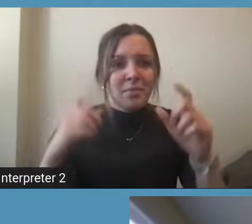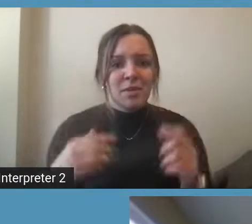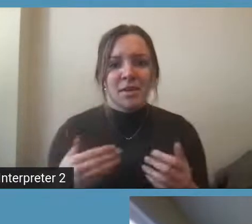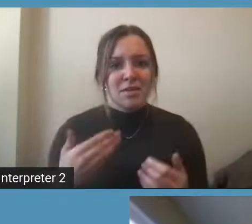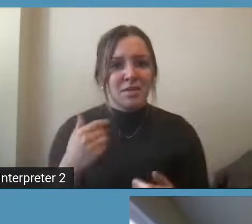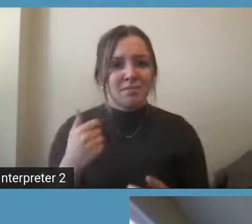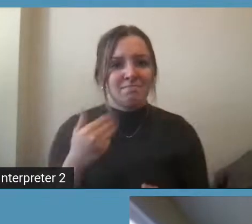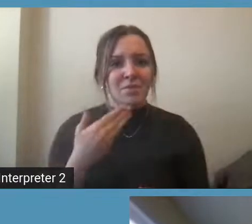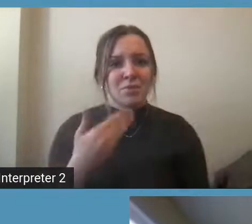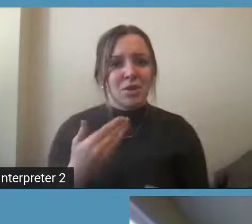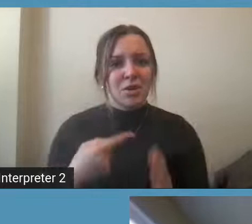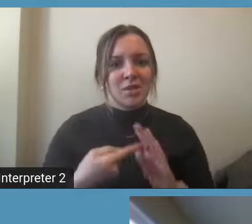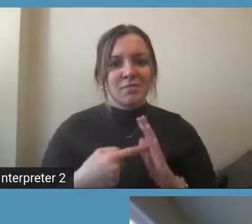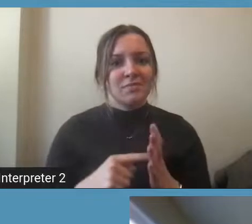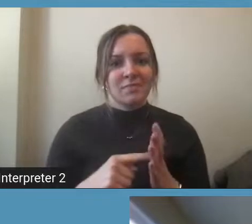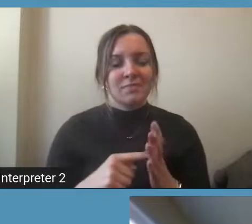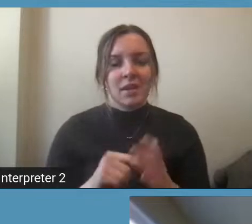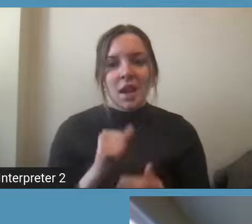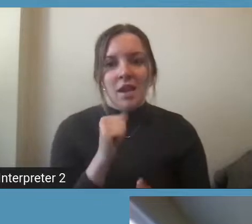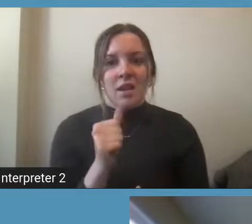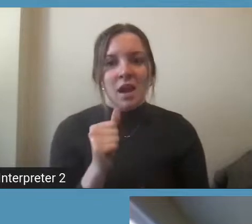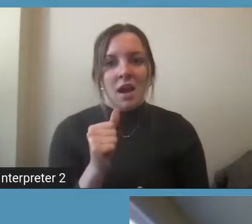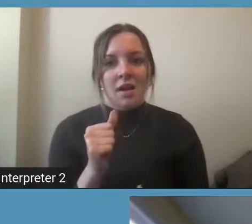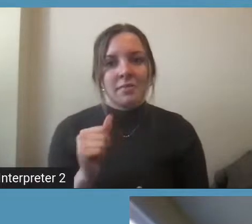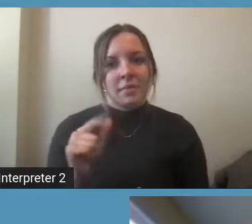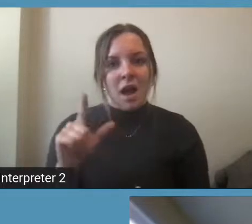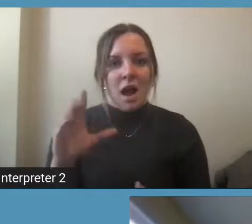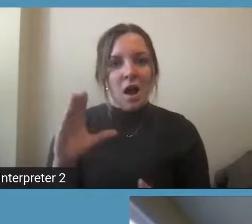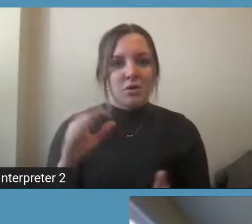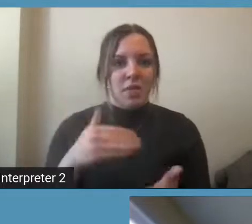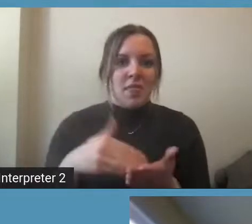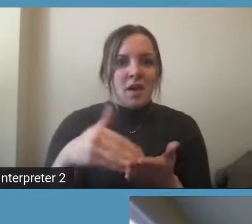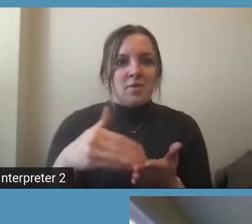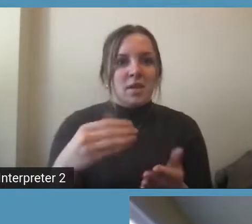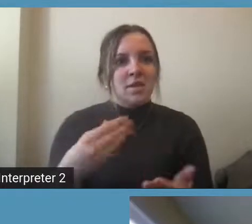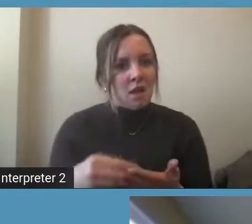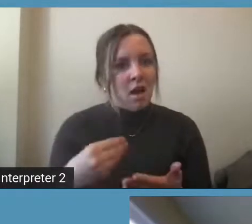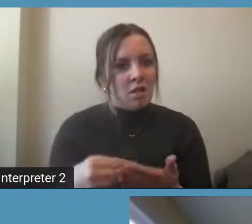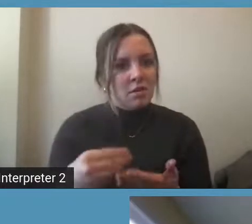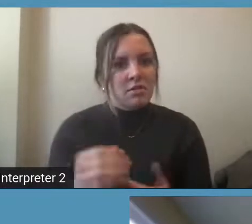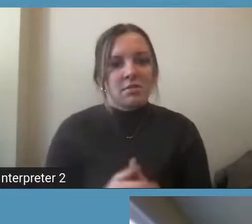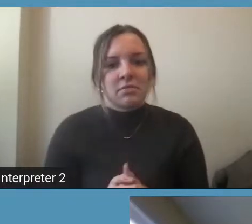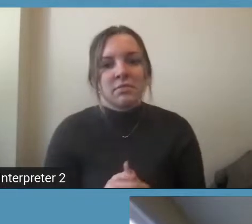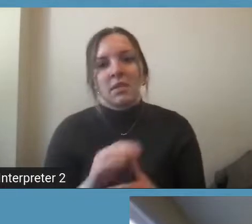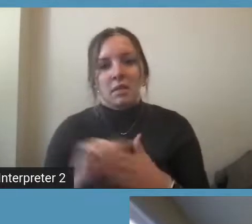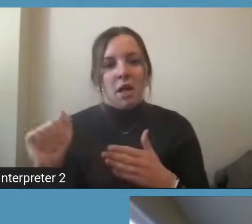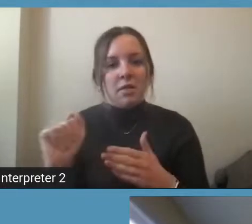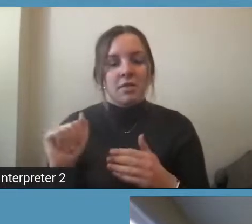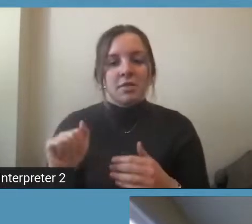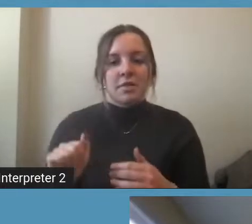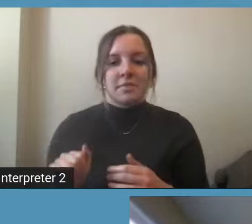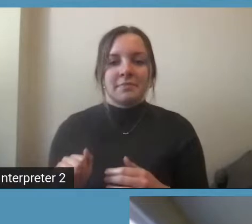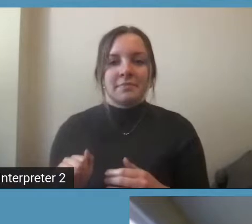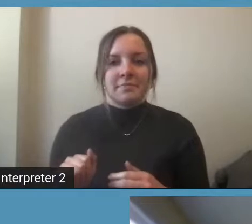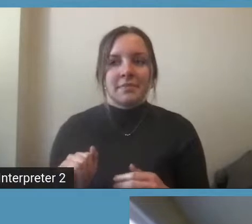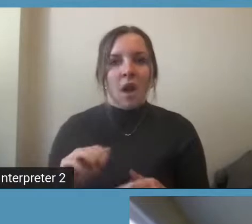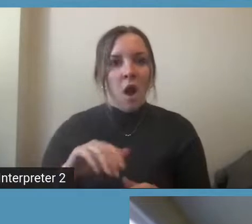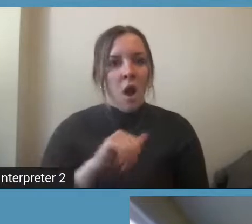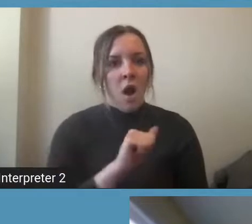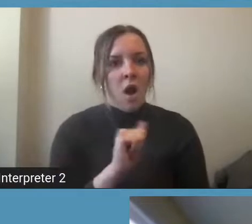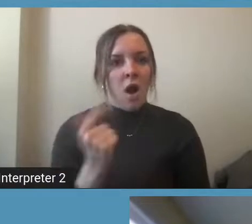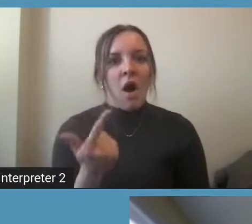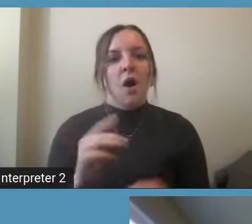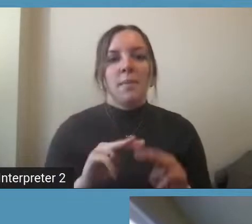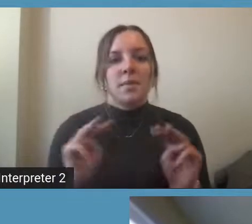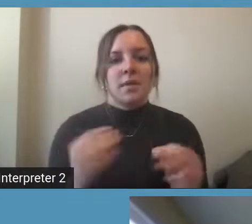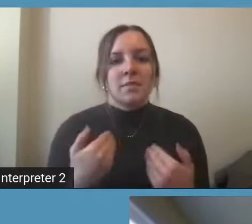have a $100,000 price tag, and generally all of the museums have someone that knows how to use a camera. So experimenting with that is an easy way to